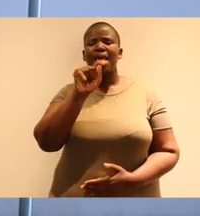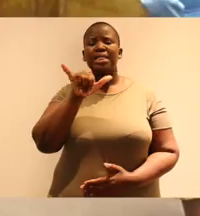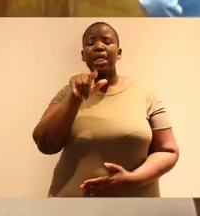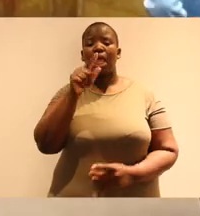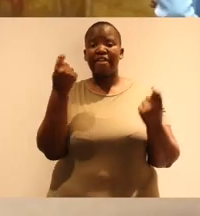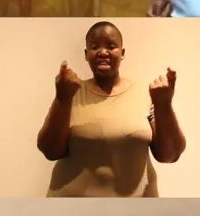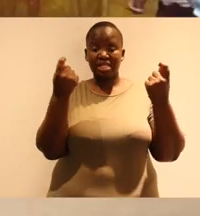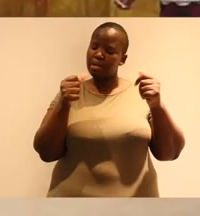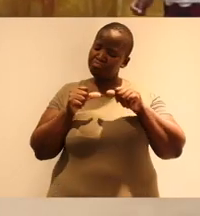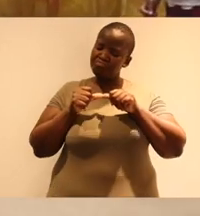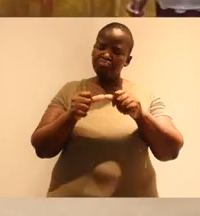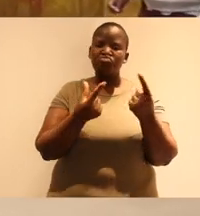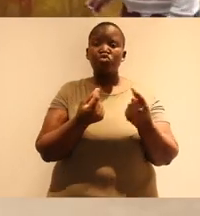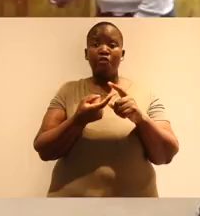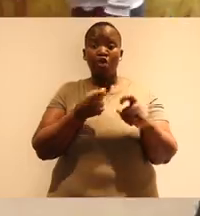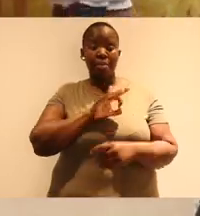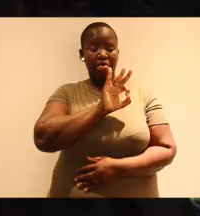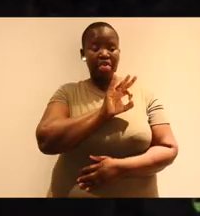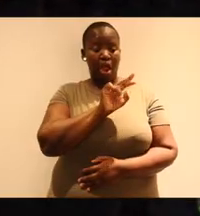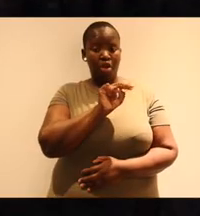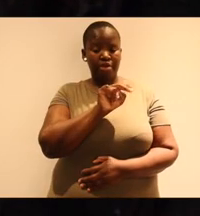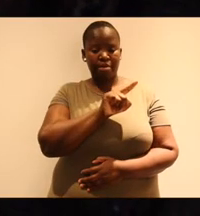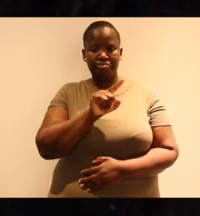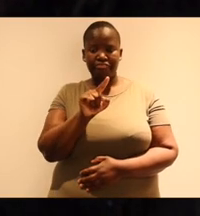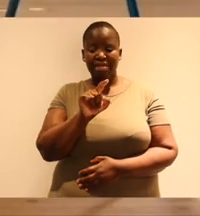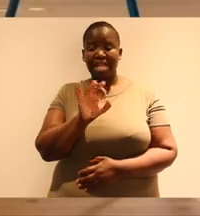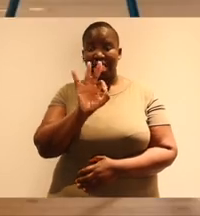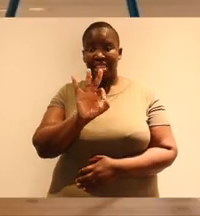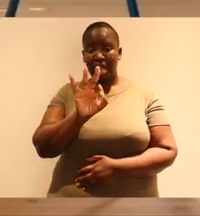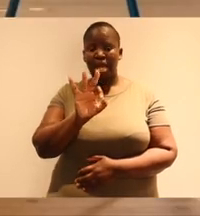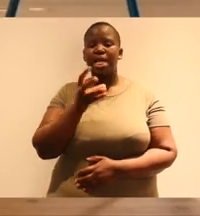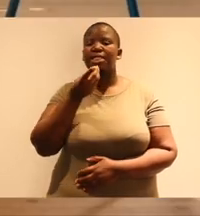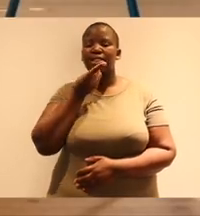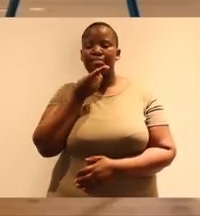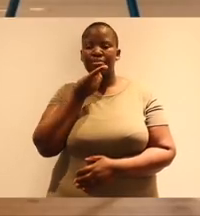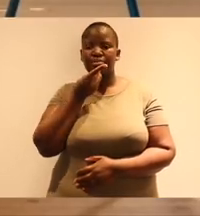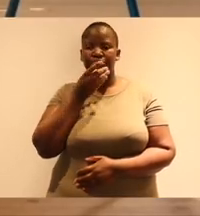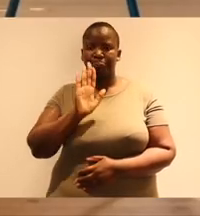ahead from the 3rd of November to the 3rd of December.